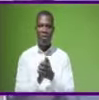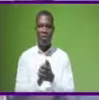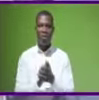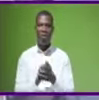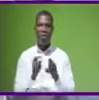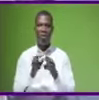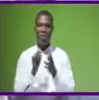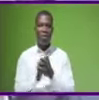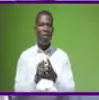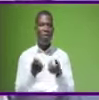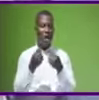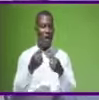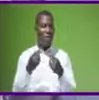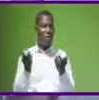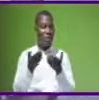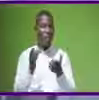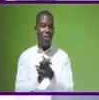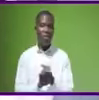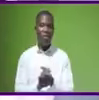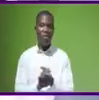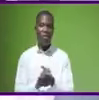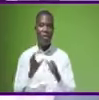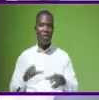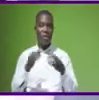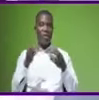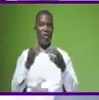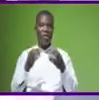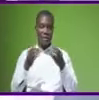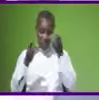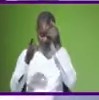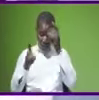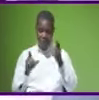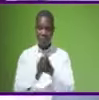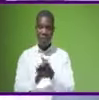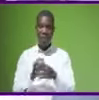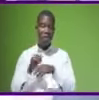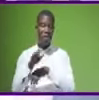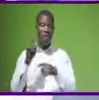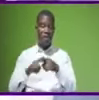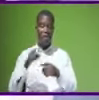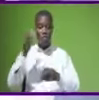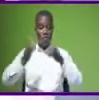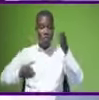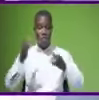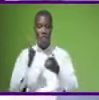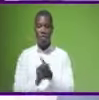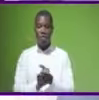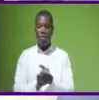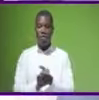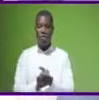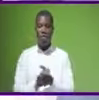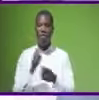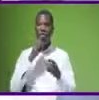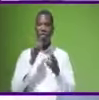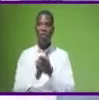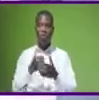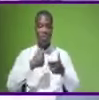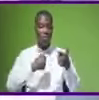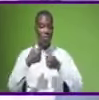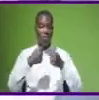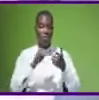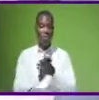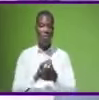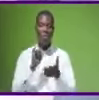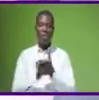here timeously because council na kasa take decision to take them to court for libel. Say wo di papa na tem